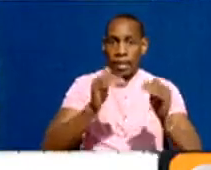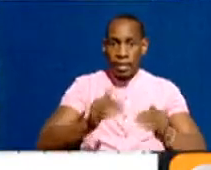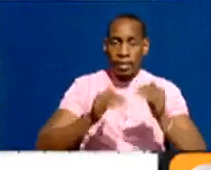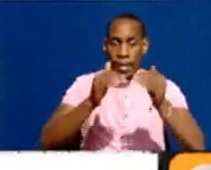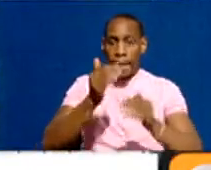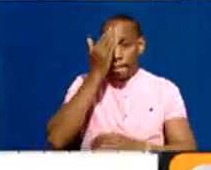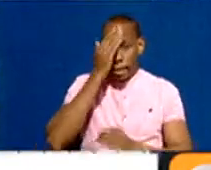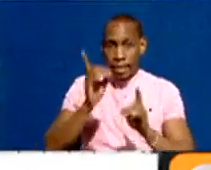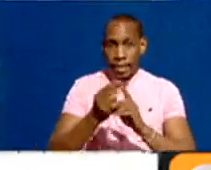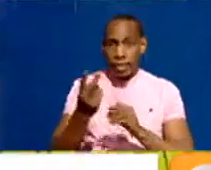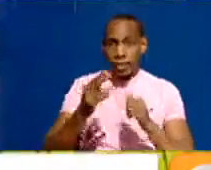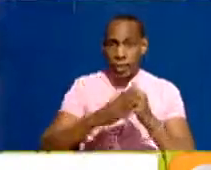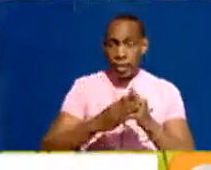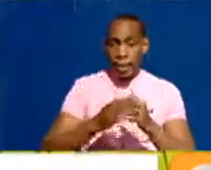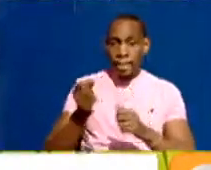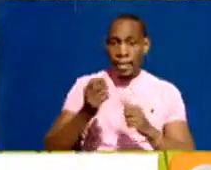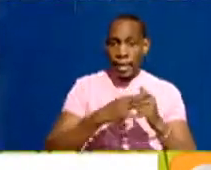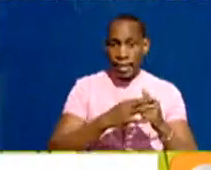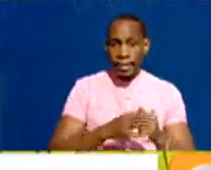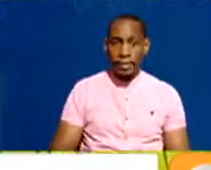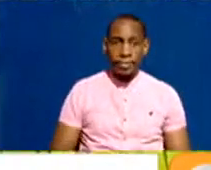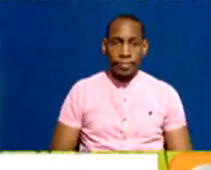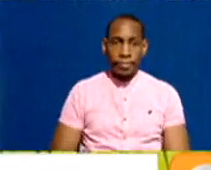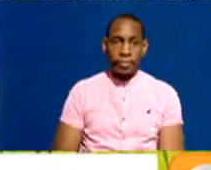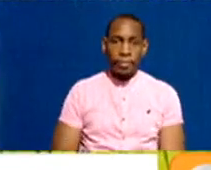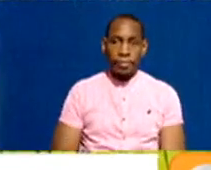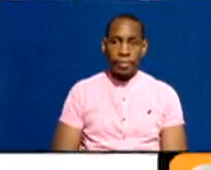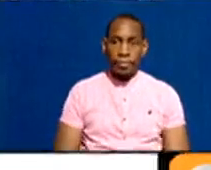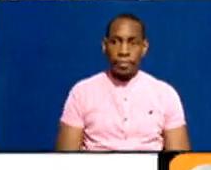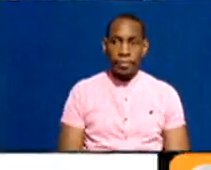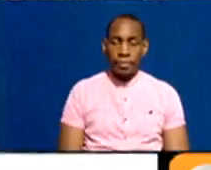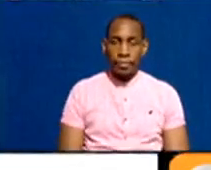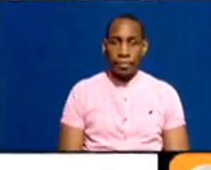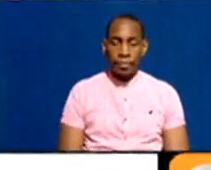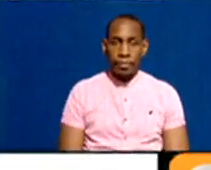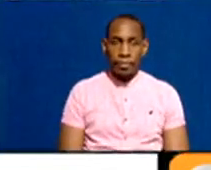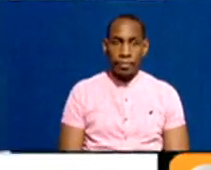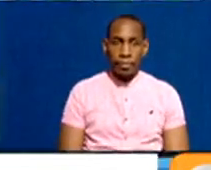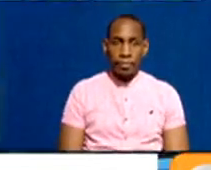to Monday, the 29th of August. Mary Mwoki, Citizen TV.